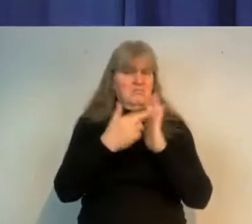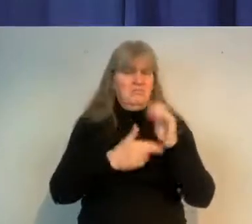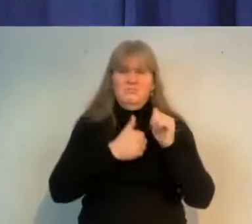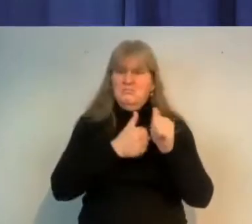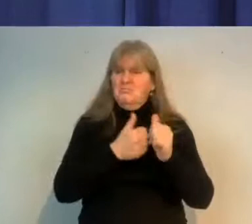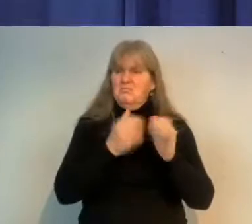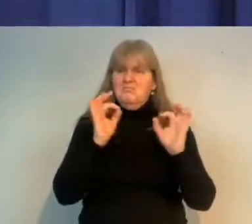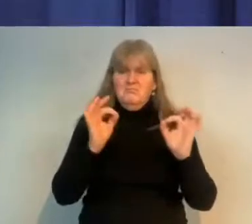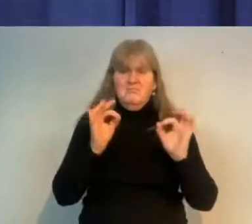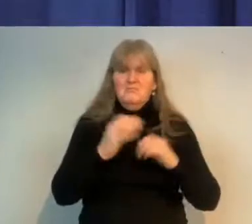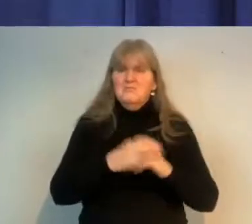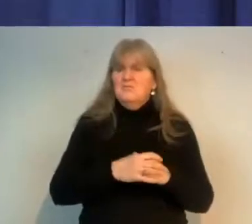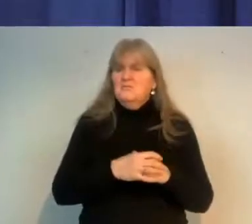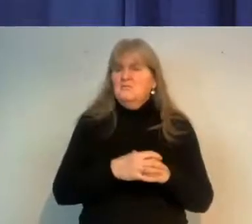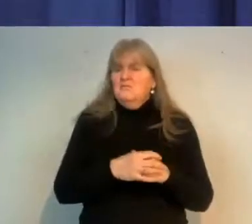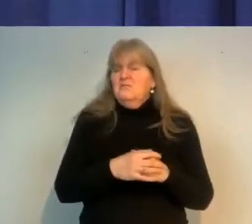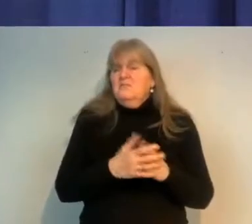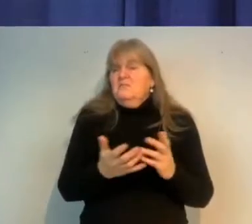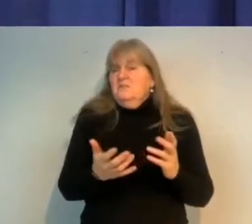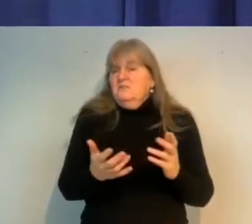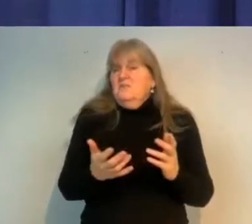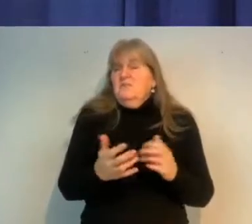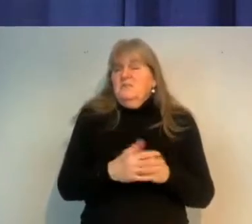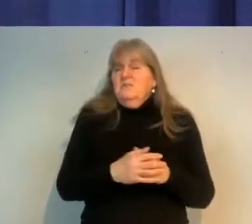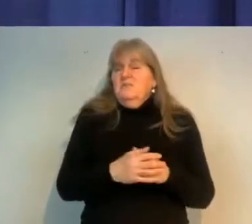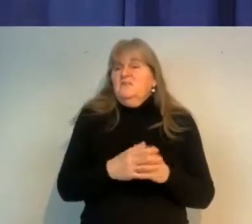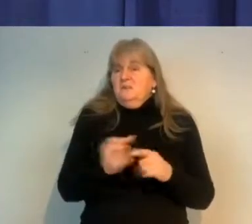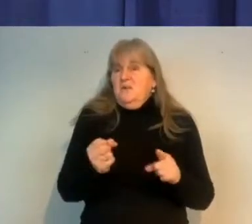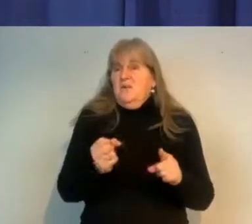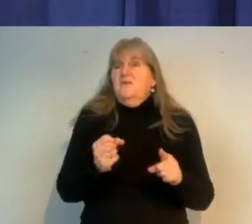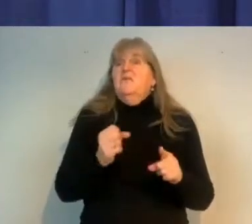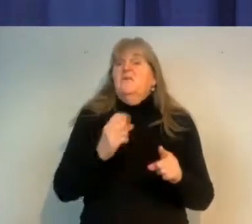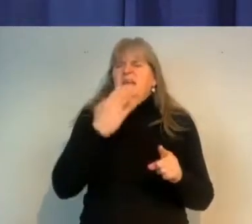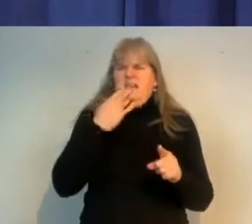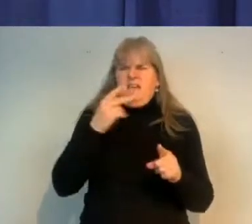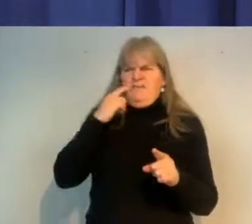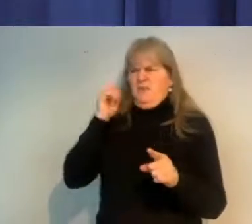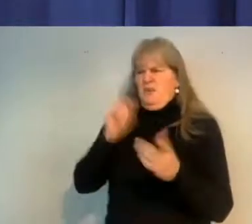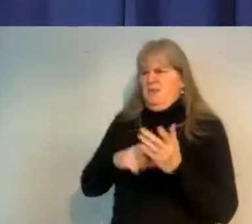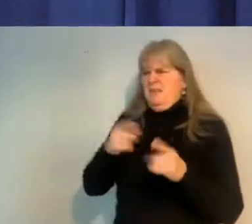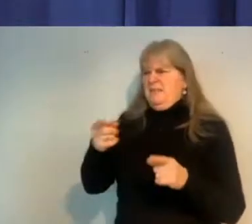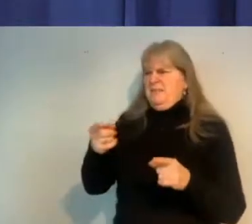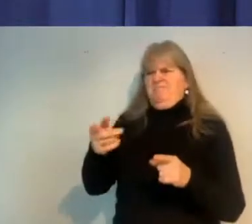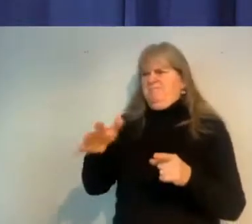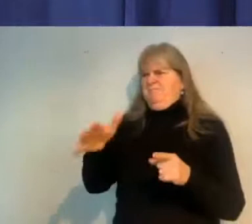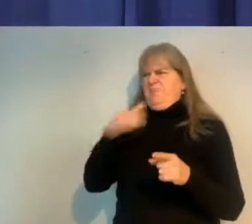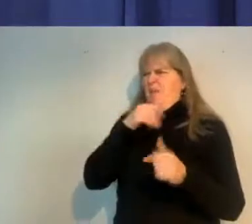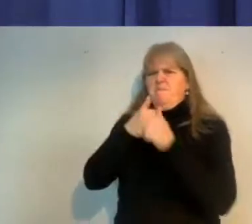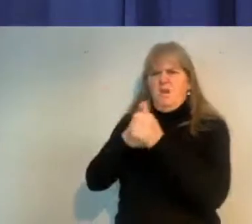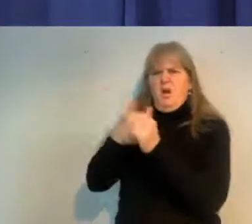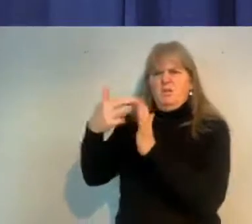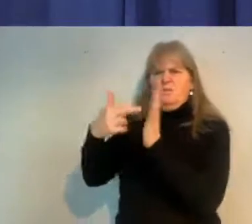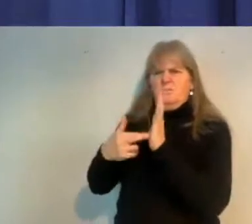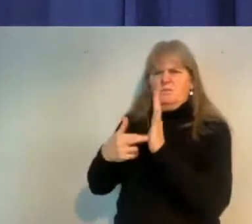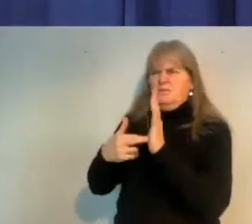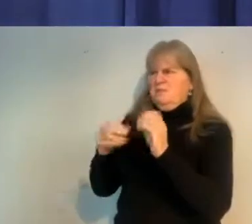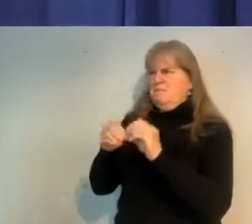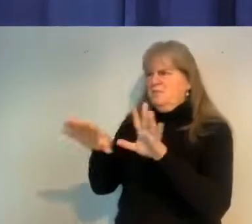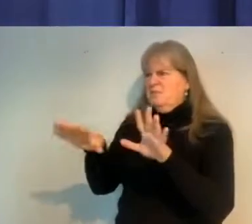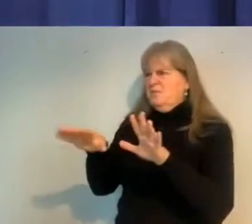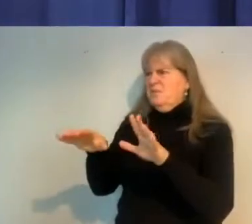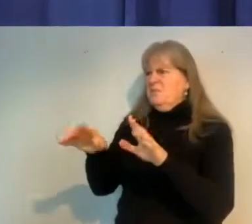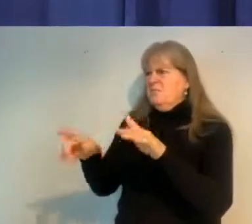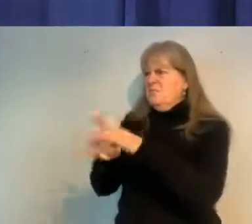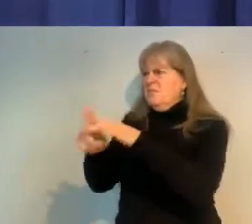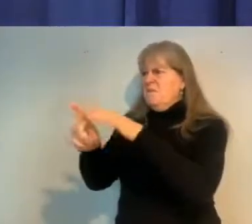what ends up happening is we can move forward. If we see folks that aren't and we see spread or we see outbreaks, these are the situations